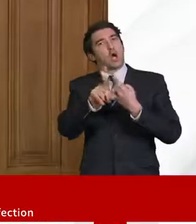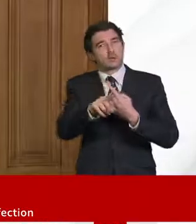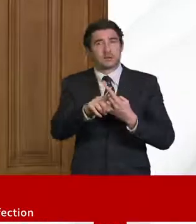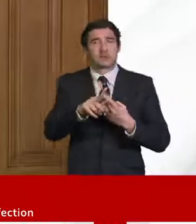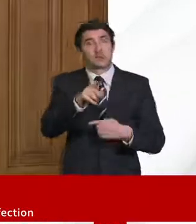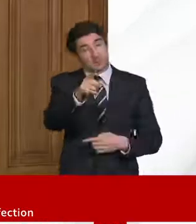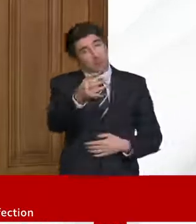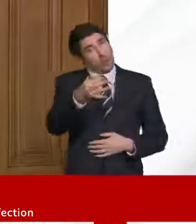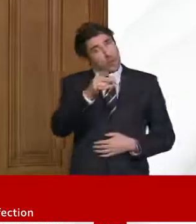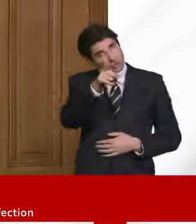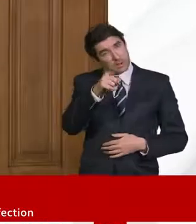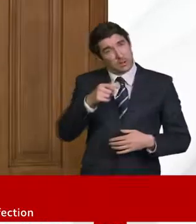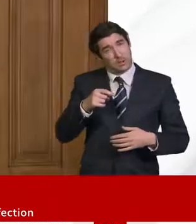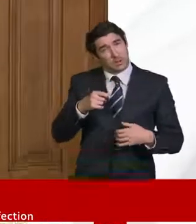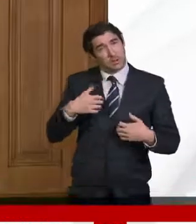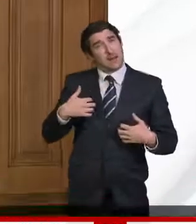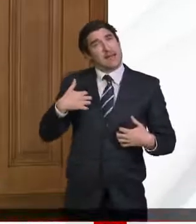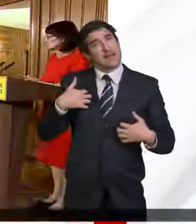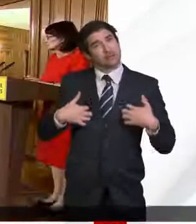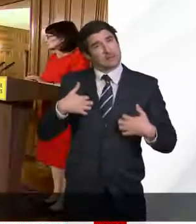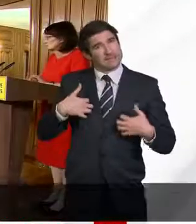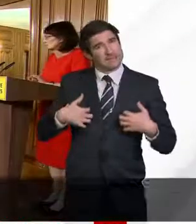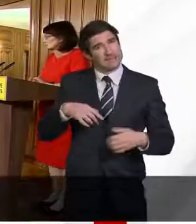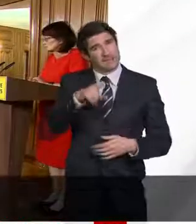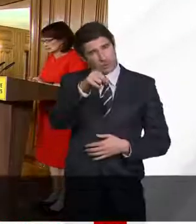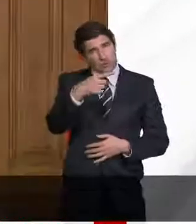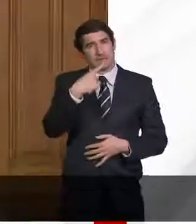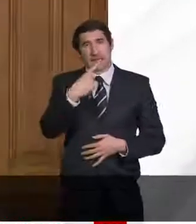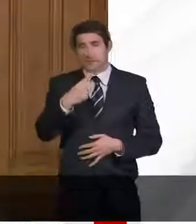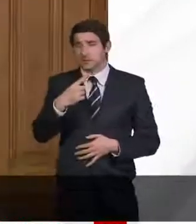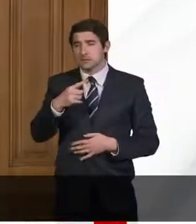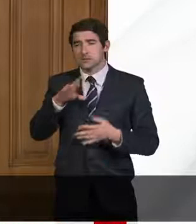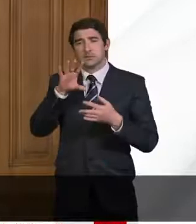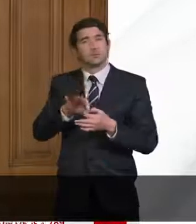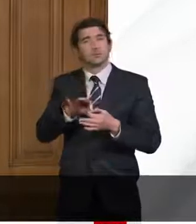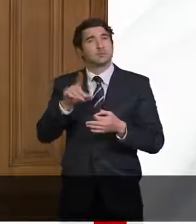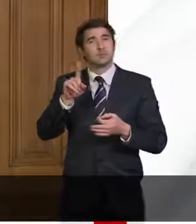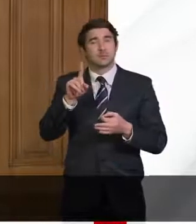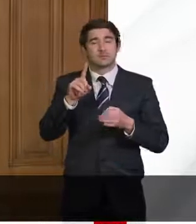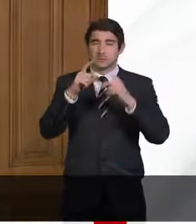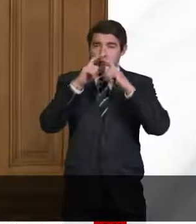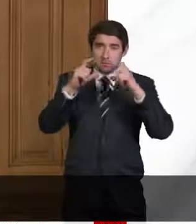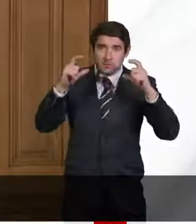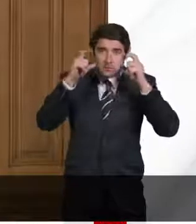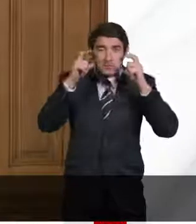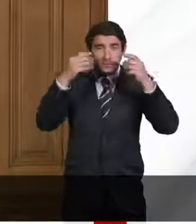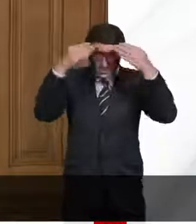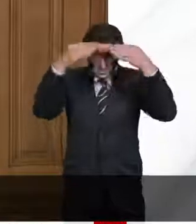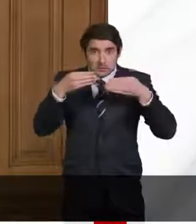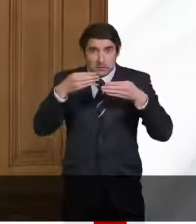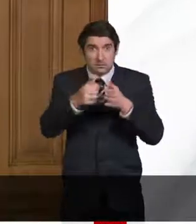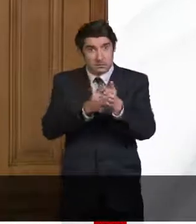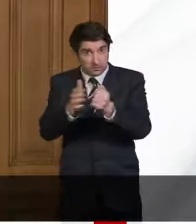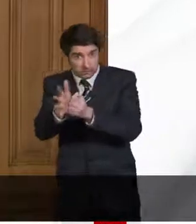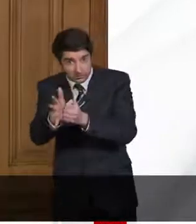was quite interesting, actually, because the way that you posed it around personal protective equipment was very much about were people getting